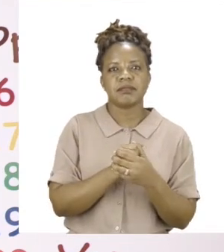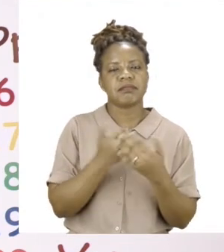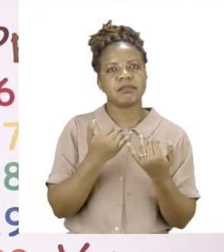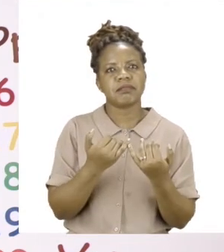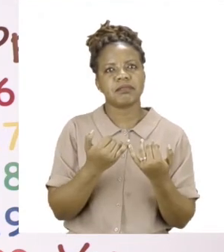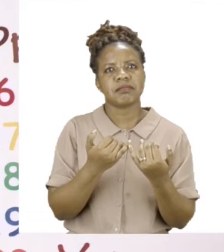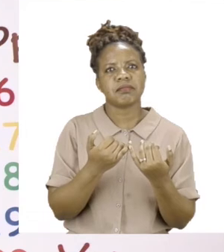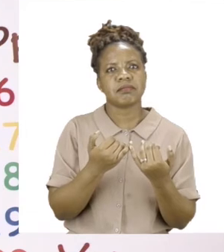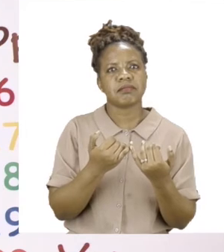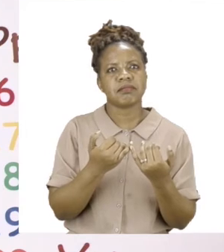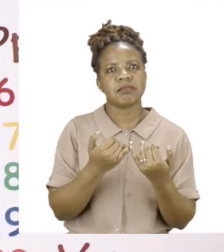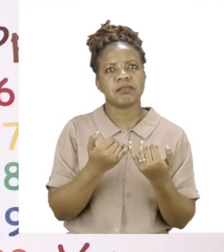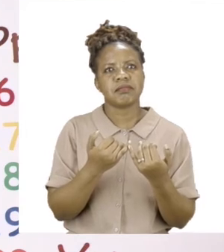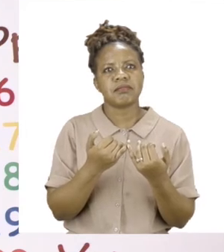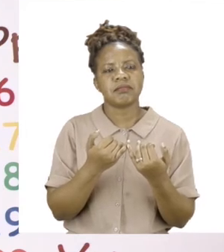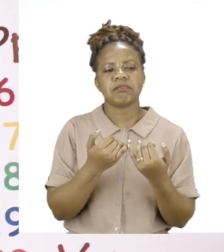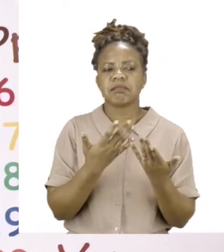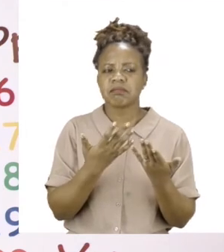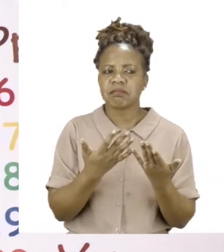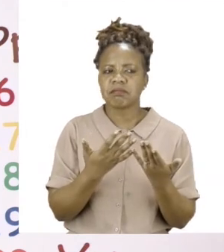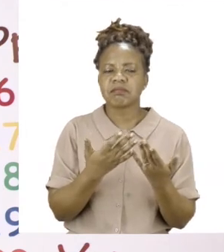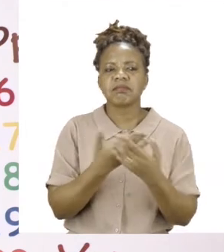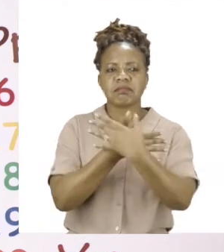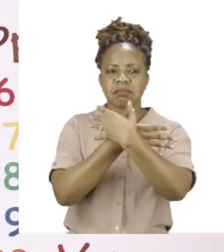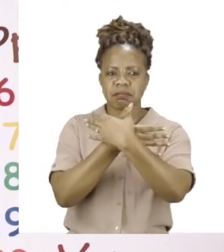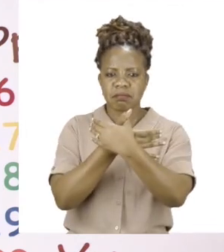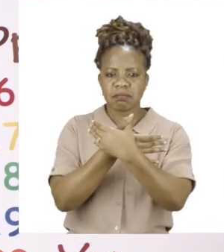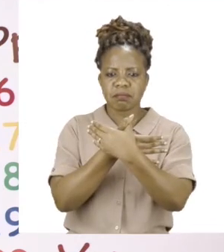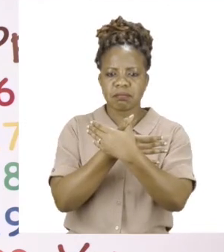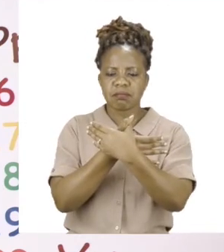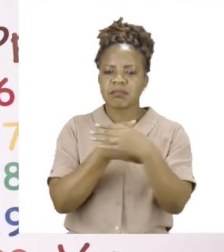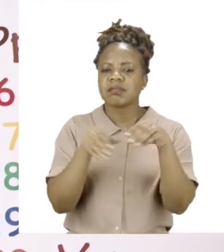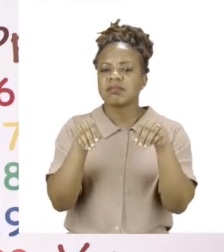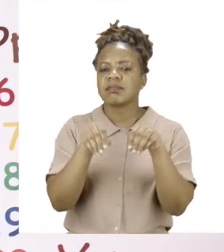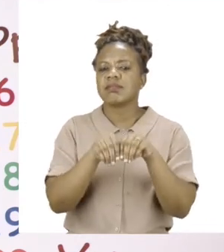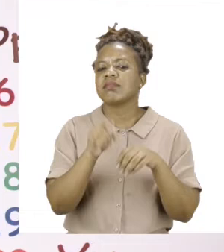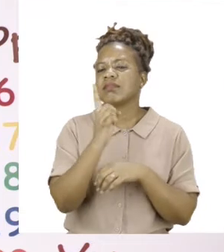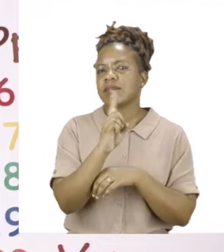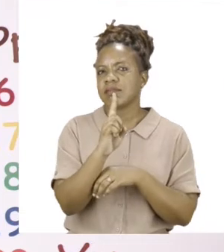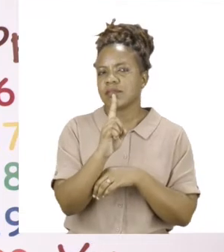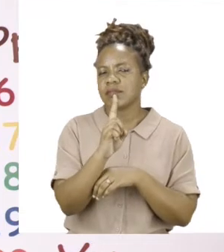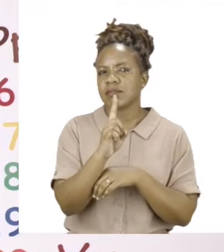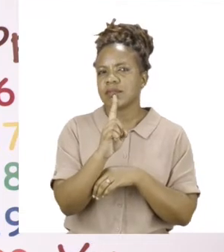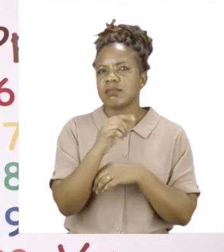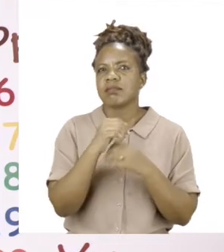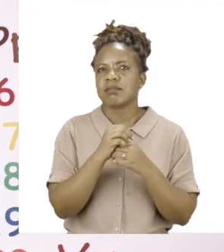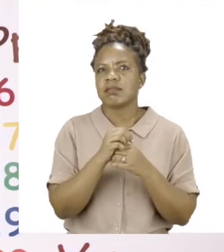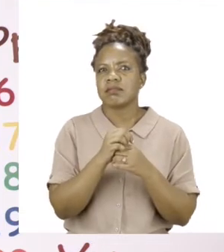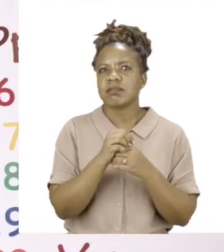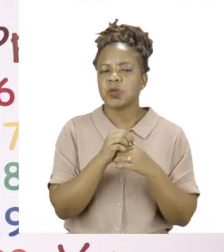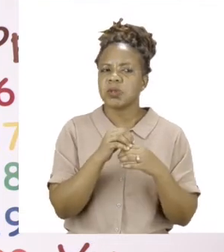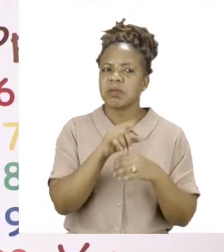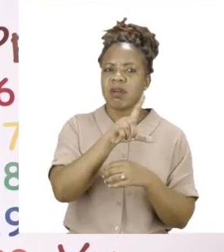the butterfly did an action. So we now need to find an action. Can we say the butterfly,